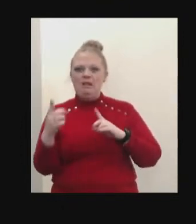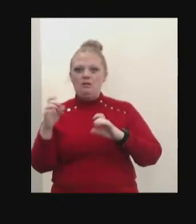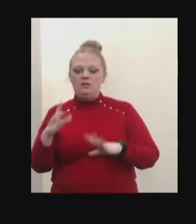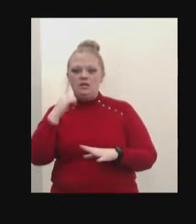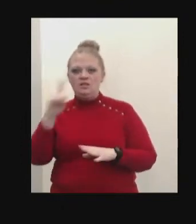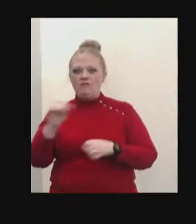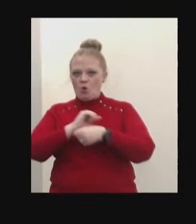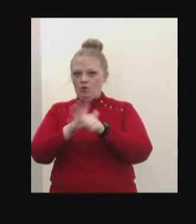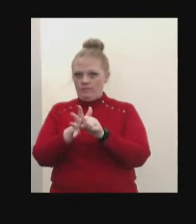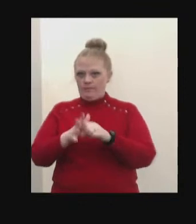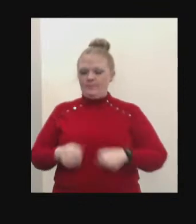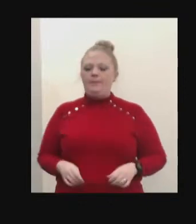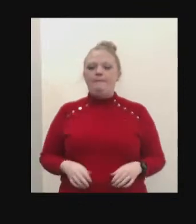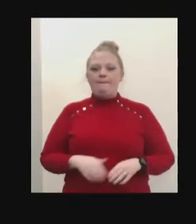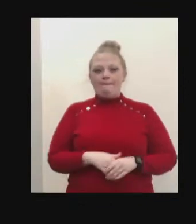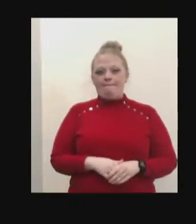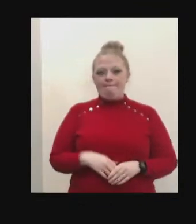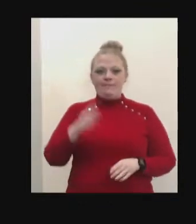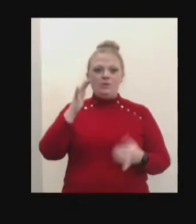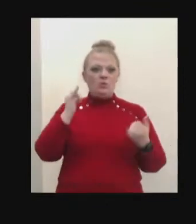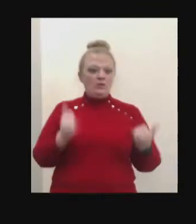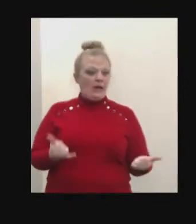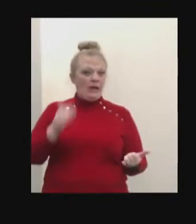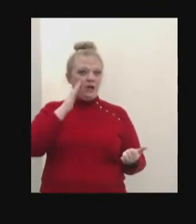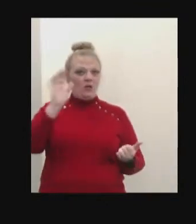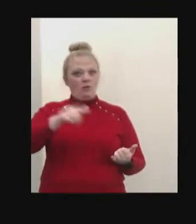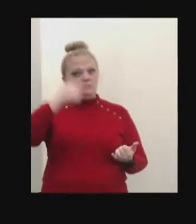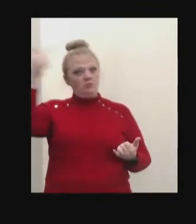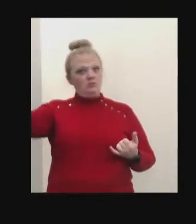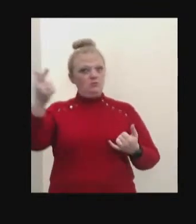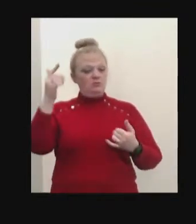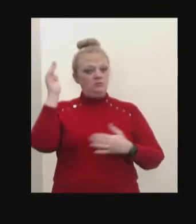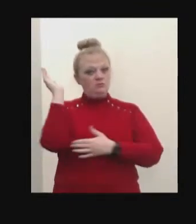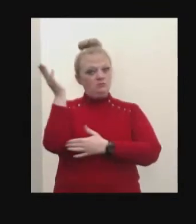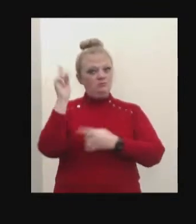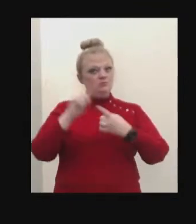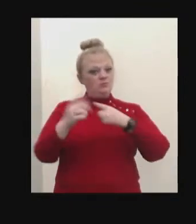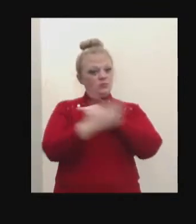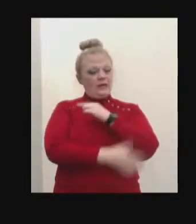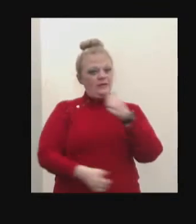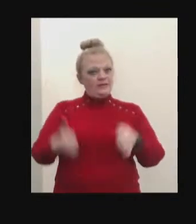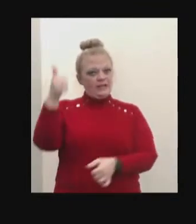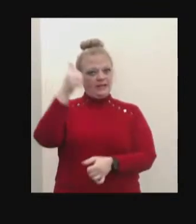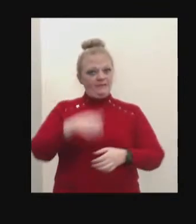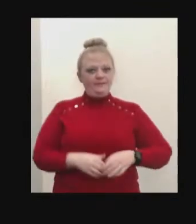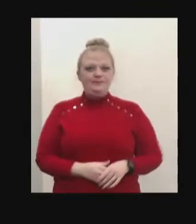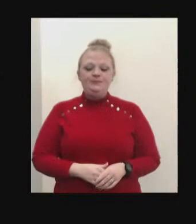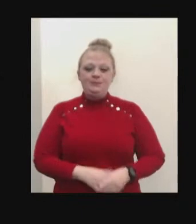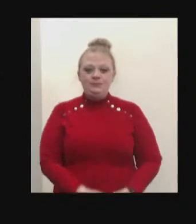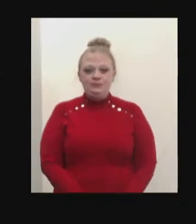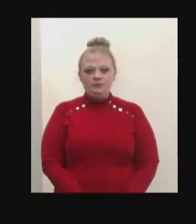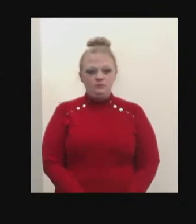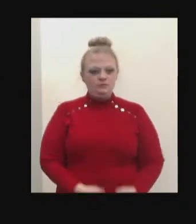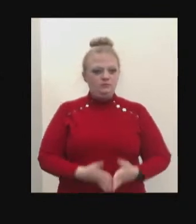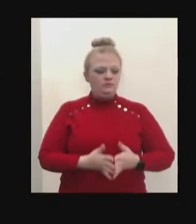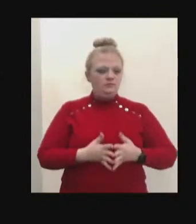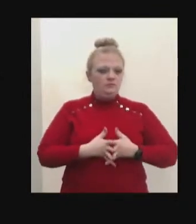SARS-CoV-2. So I'm going to turn the rest of the presentation over to our county executive.